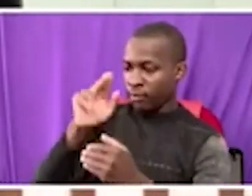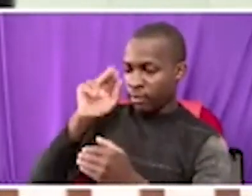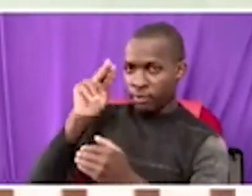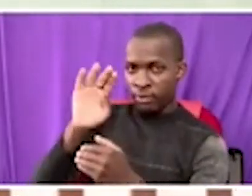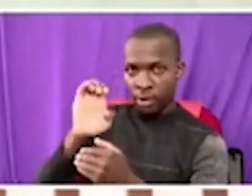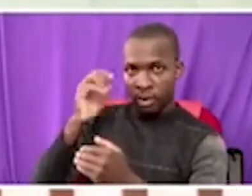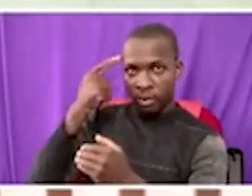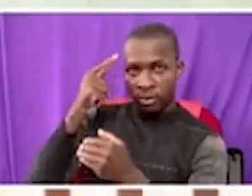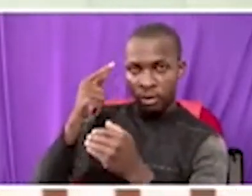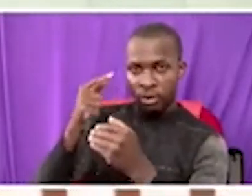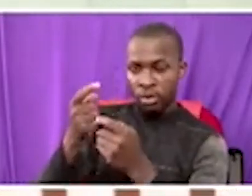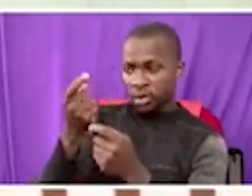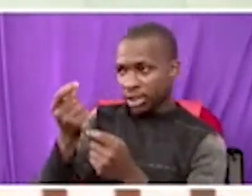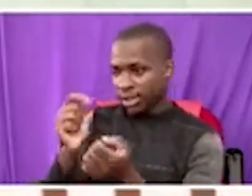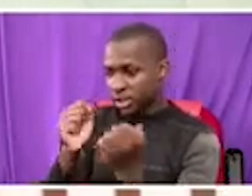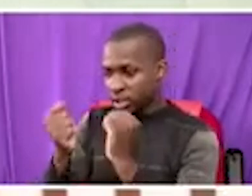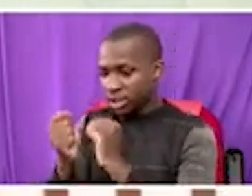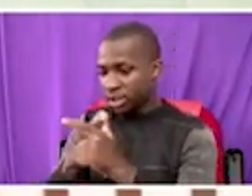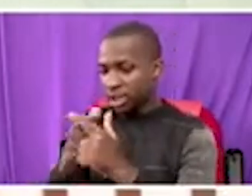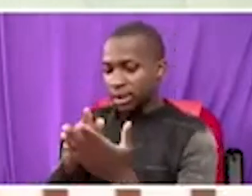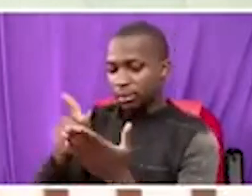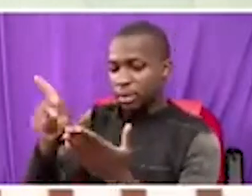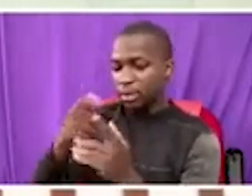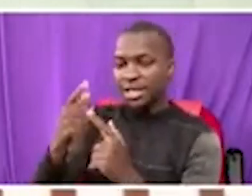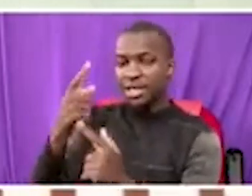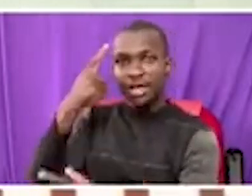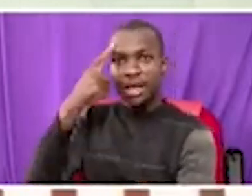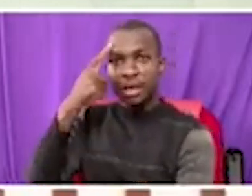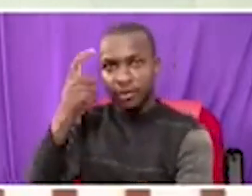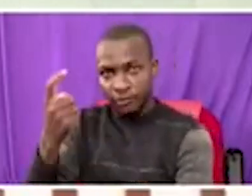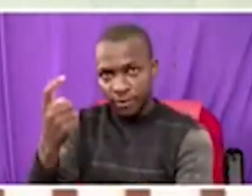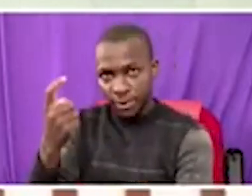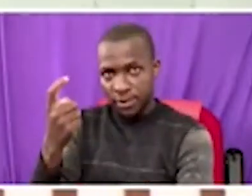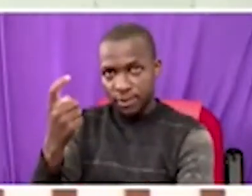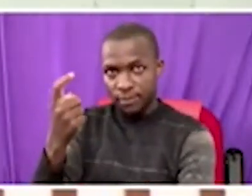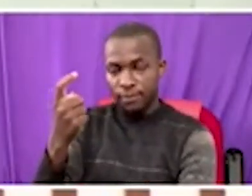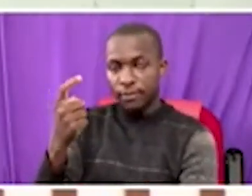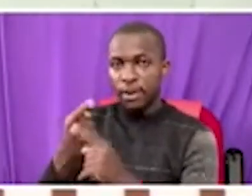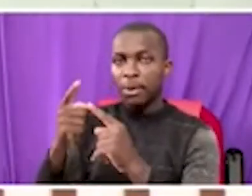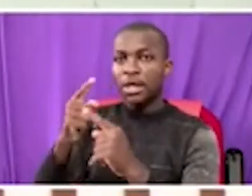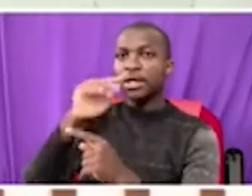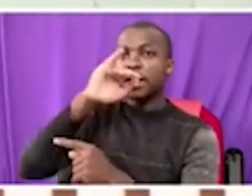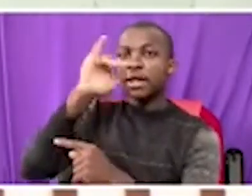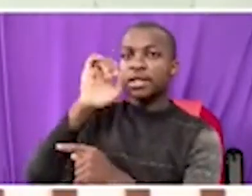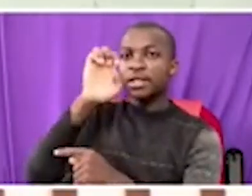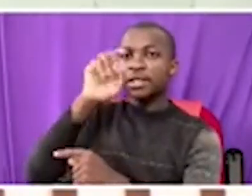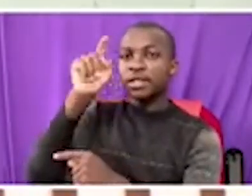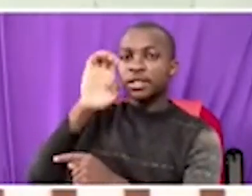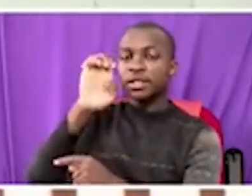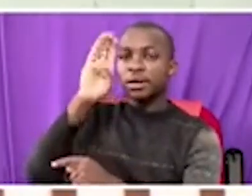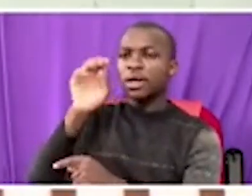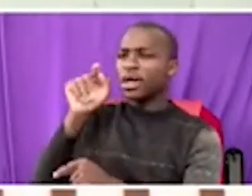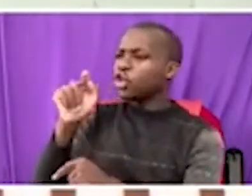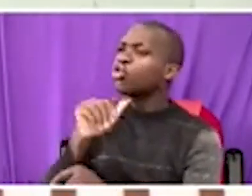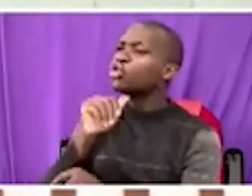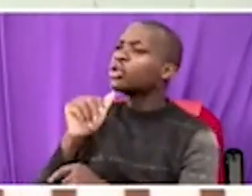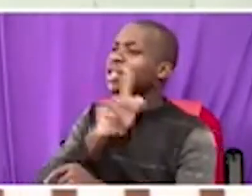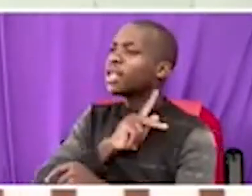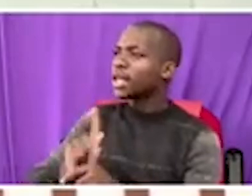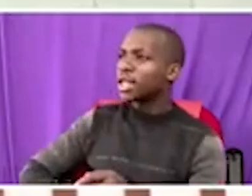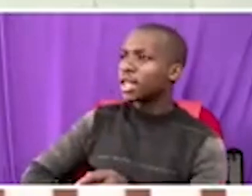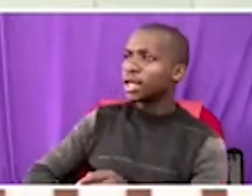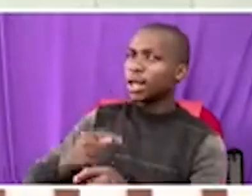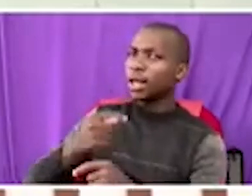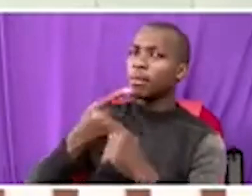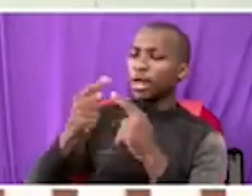a small exchange. I'll give him some fee, but he refused. Queen Jezebel says, are you not the king of Israel or not? I